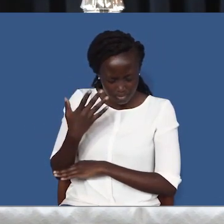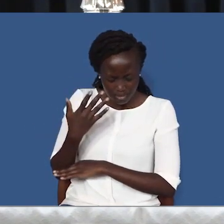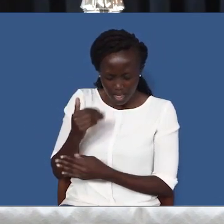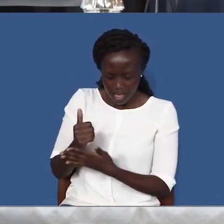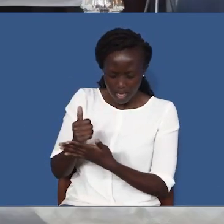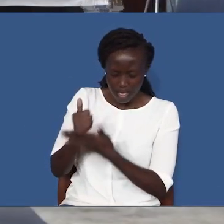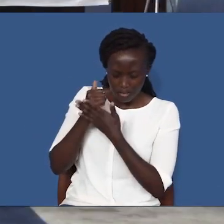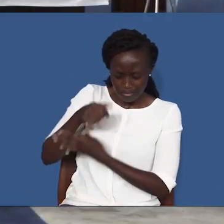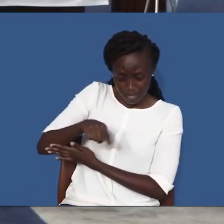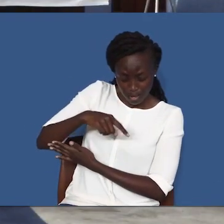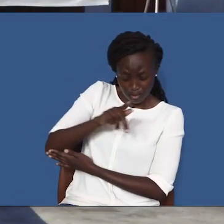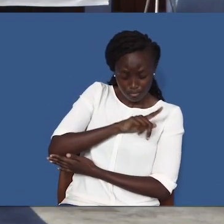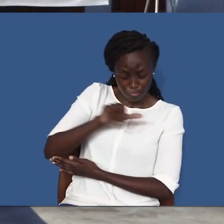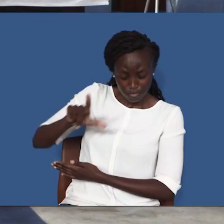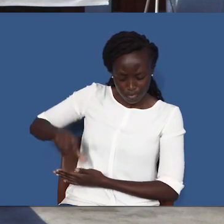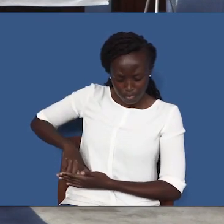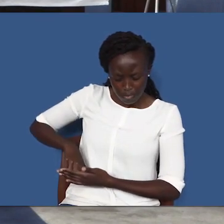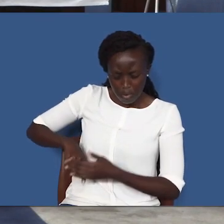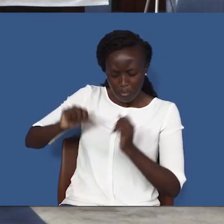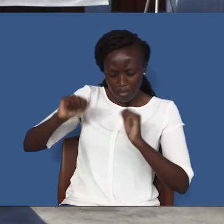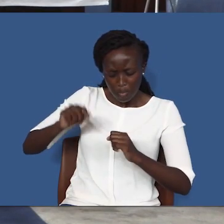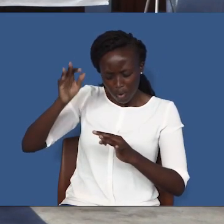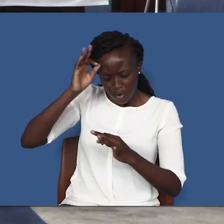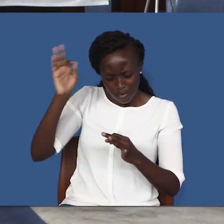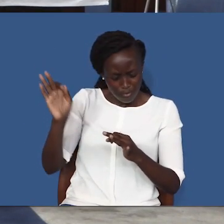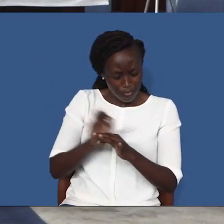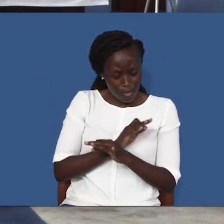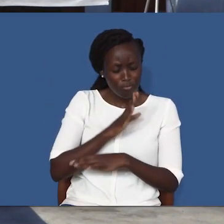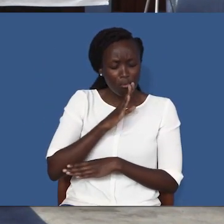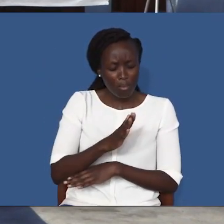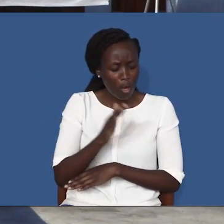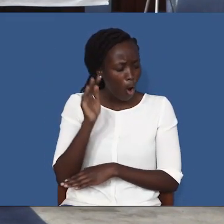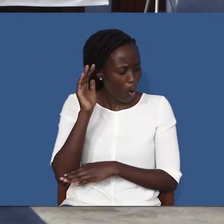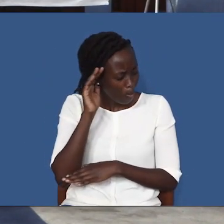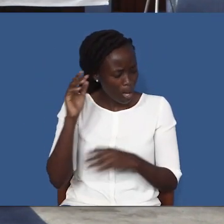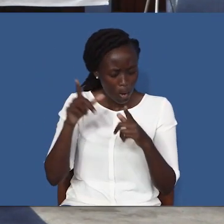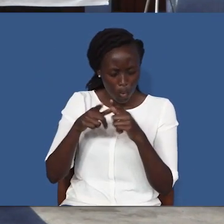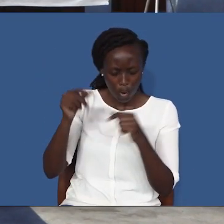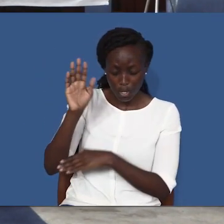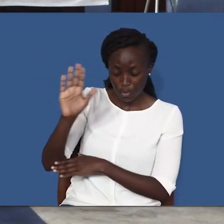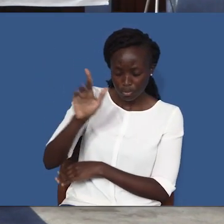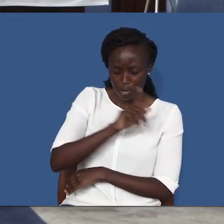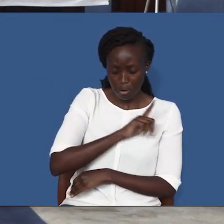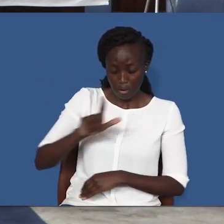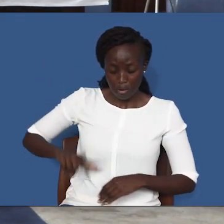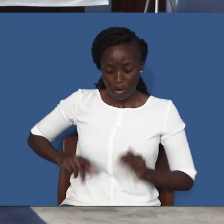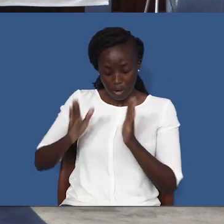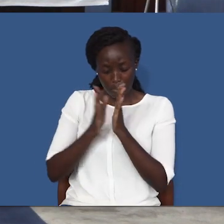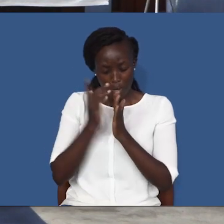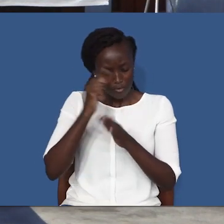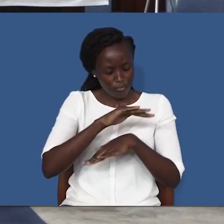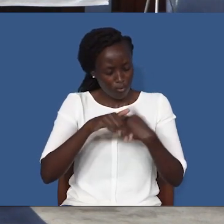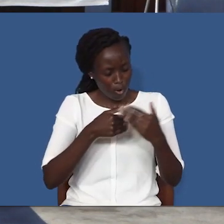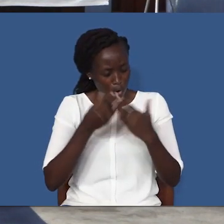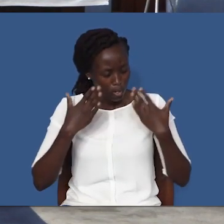and help us, Almighty God, to be faithful in obeying your word. I want to pray for my viewers, and I ask